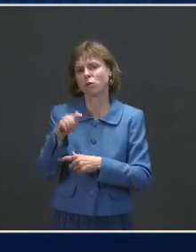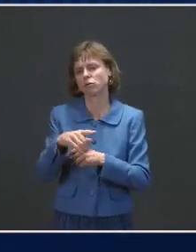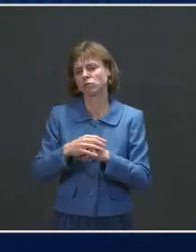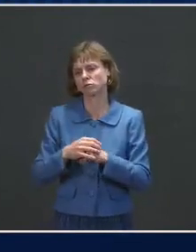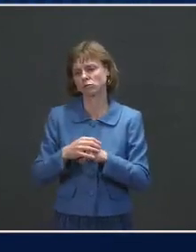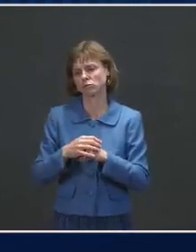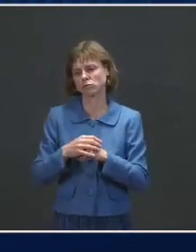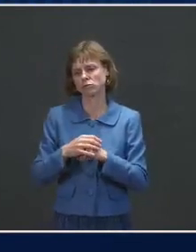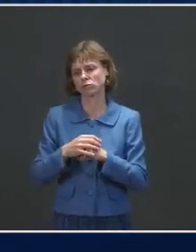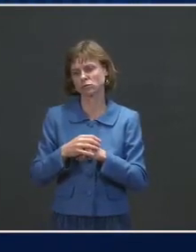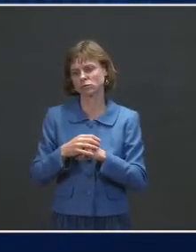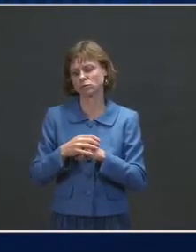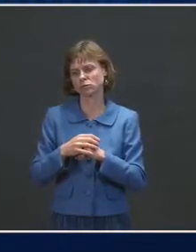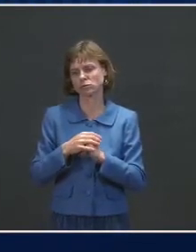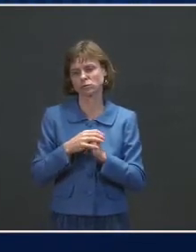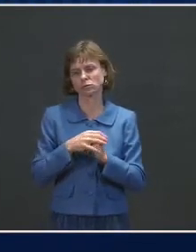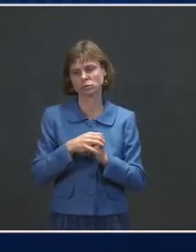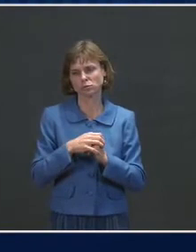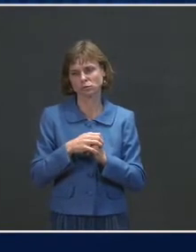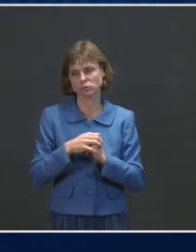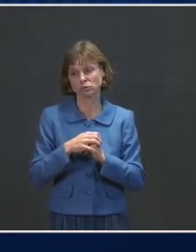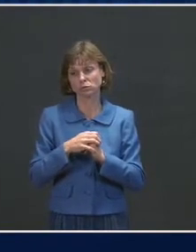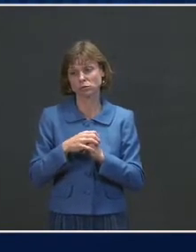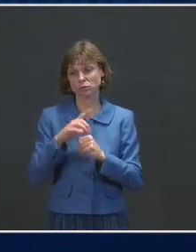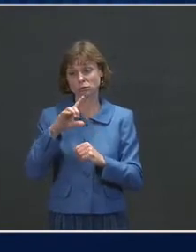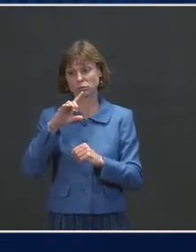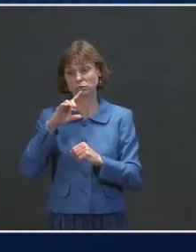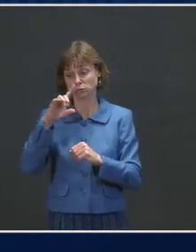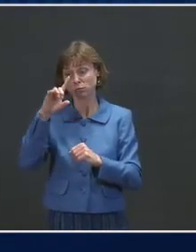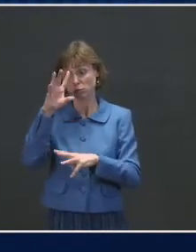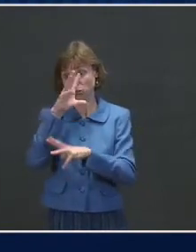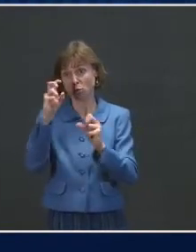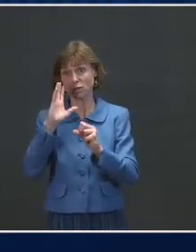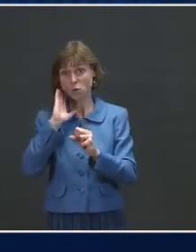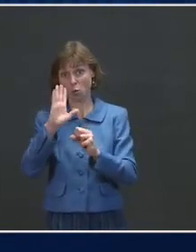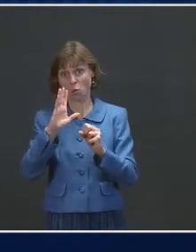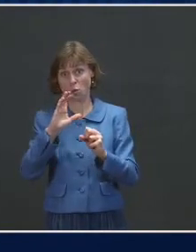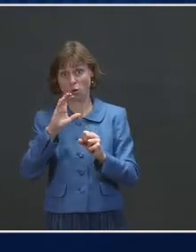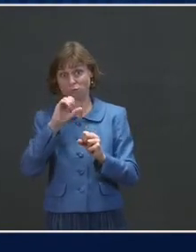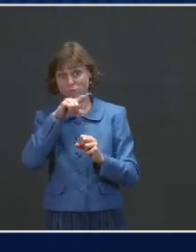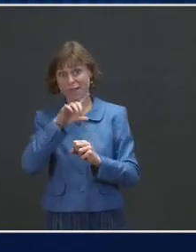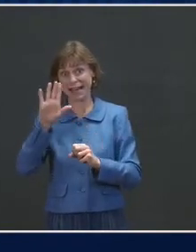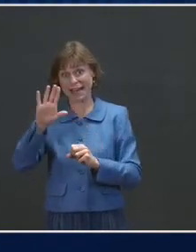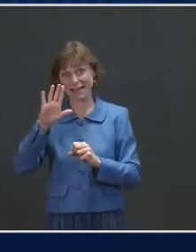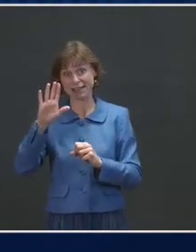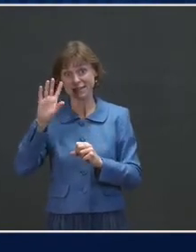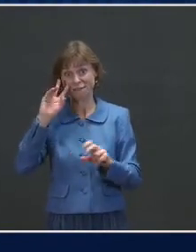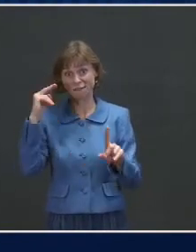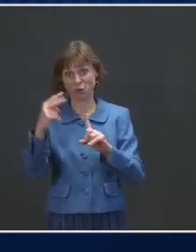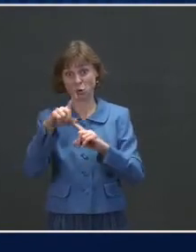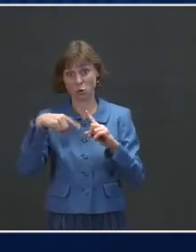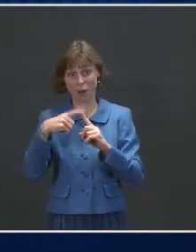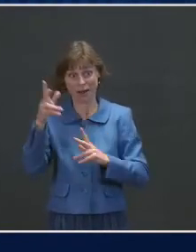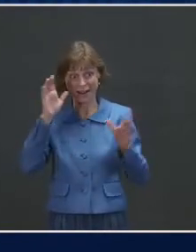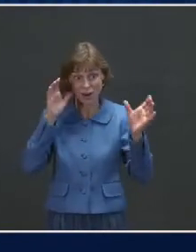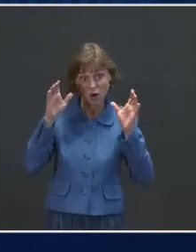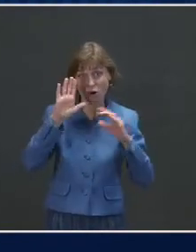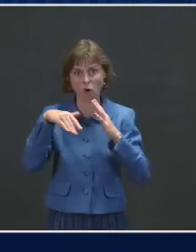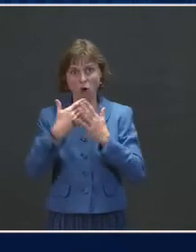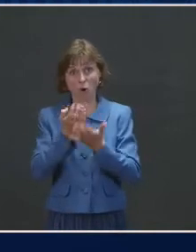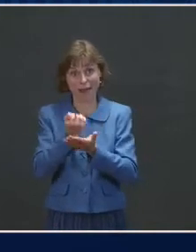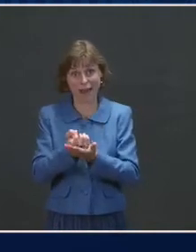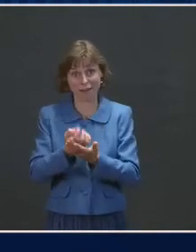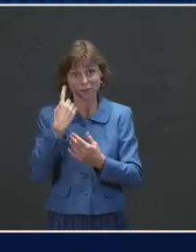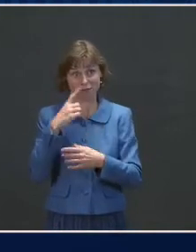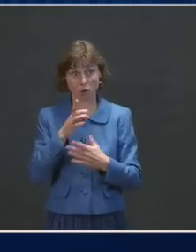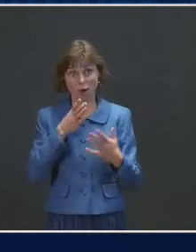his view once all the evidence is heard in the impeachment trial? And then secondly, a question on Myanmar. What is the U.S. doing